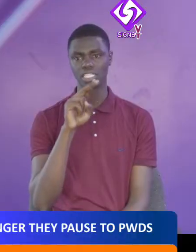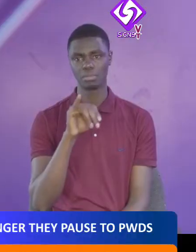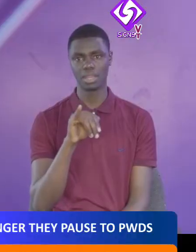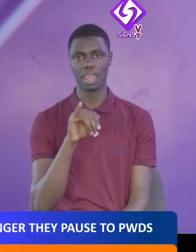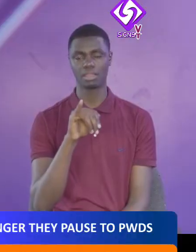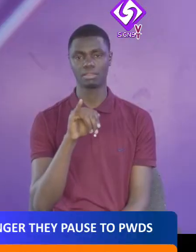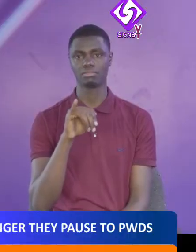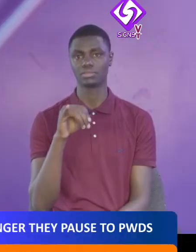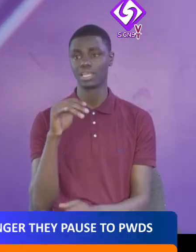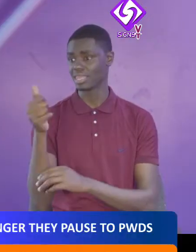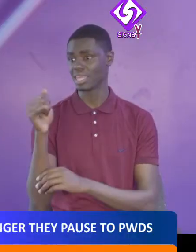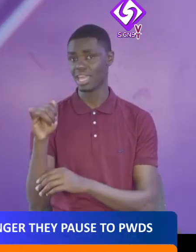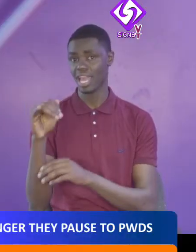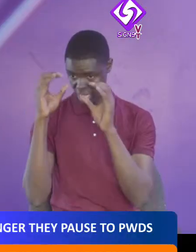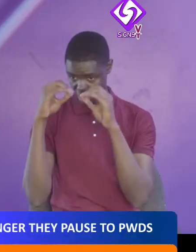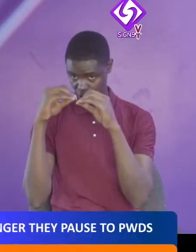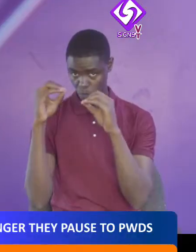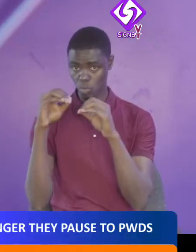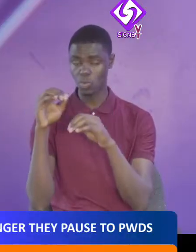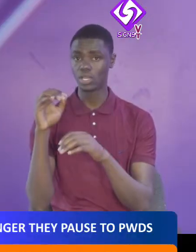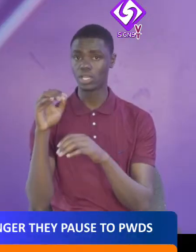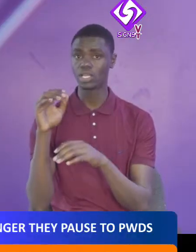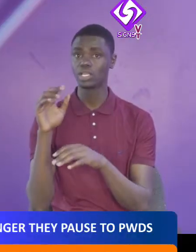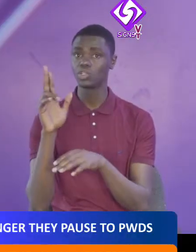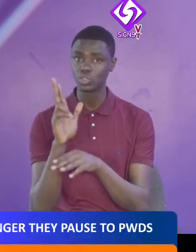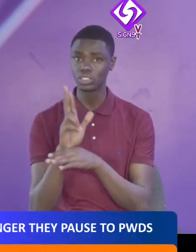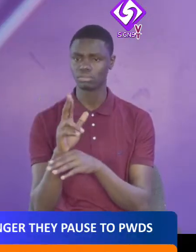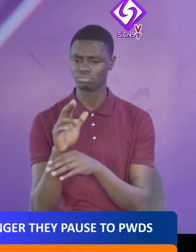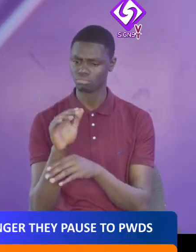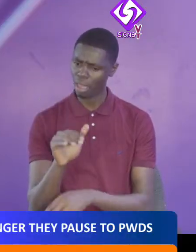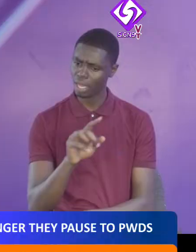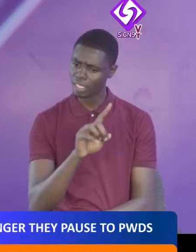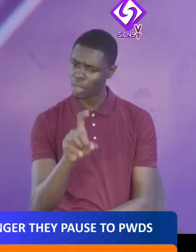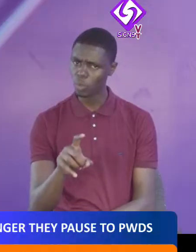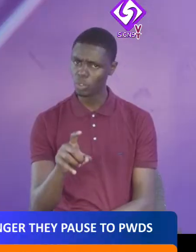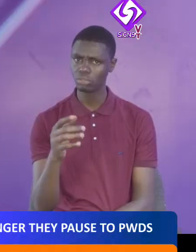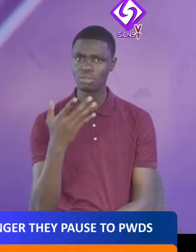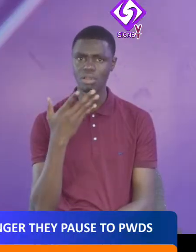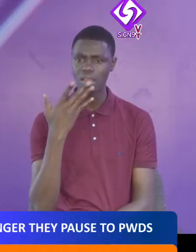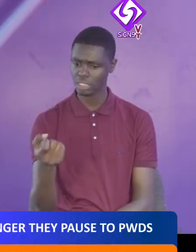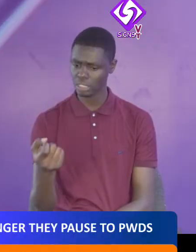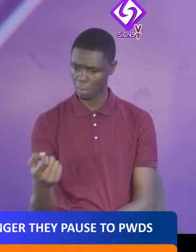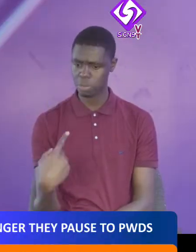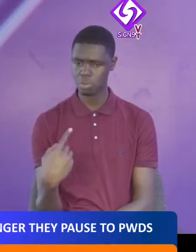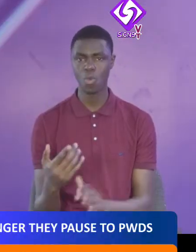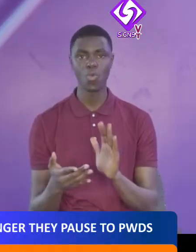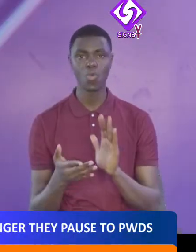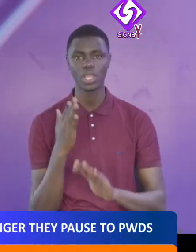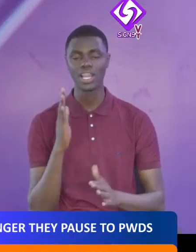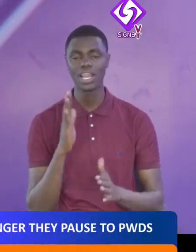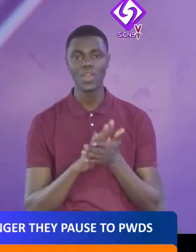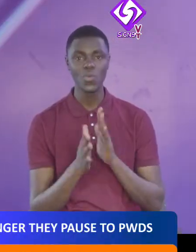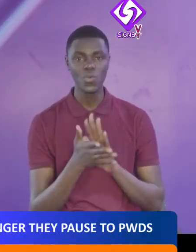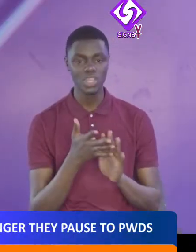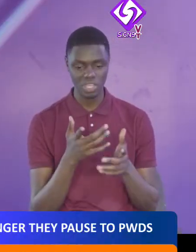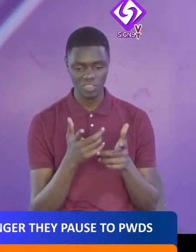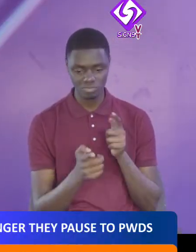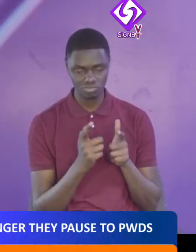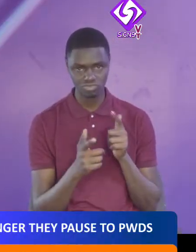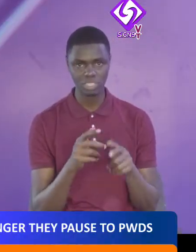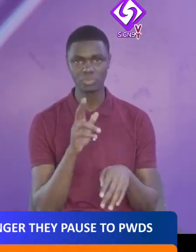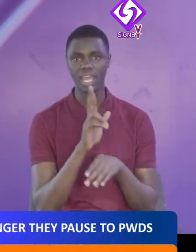uses, and ask it a question, and it gives me an answer very quickly. Without me typing anything, I can just use my